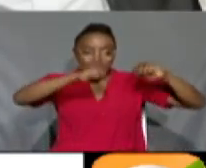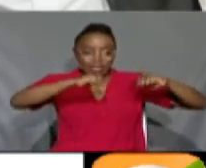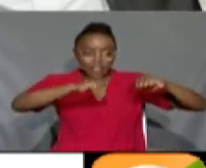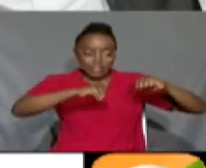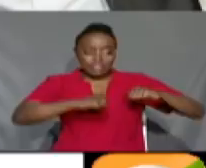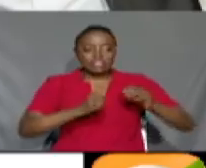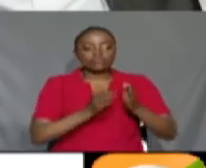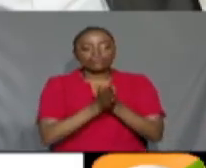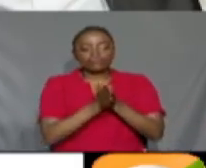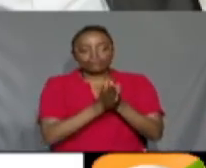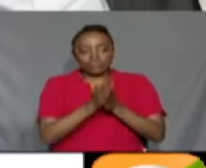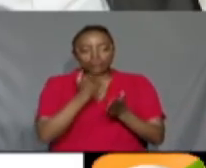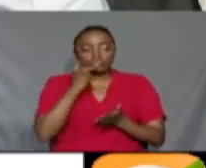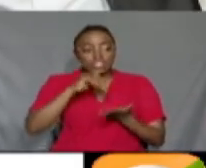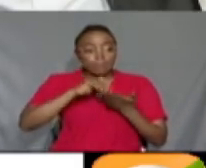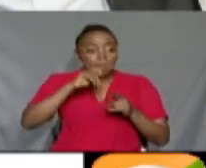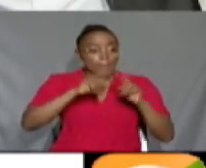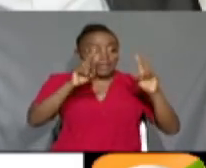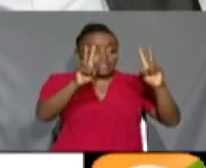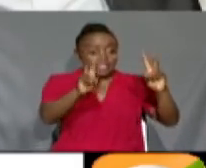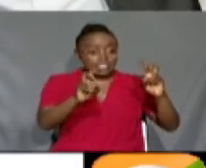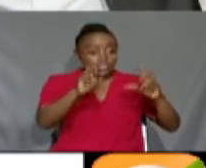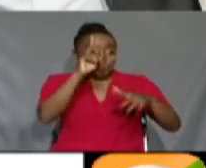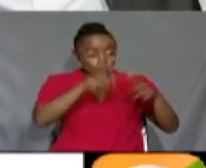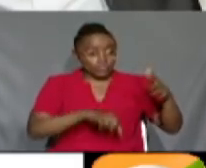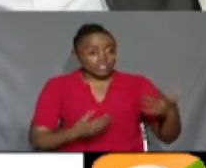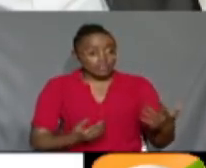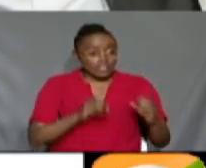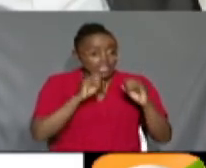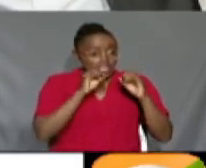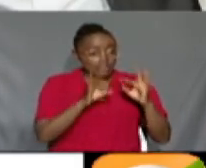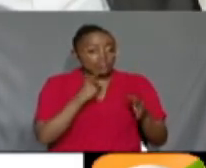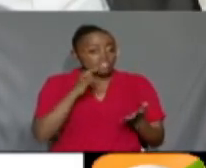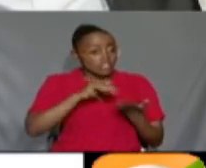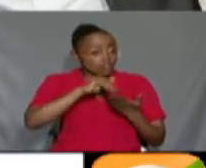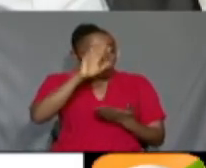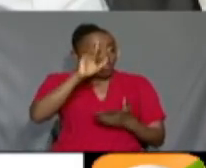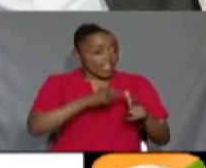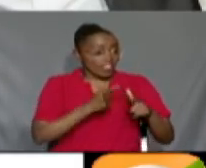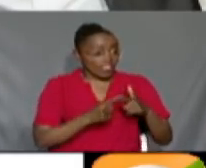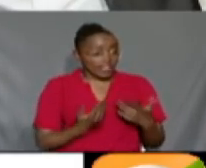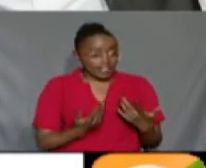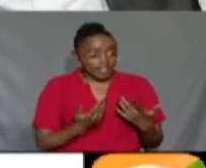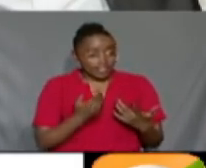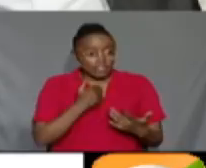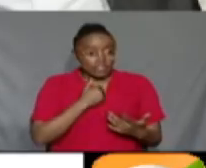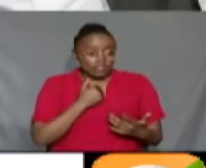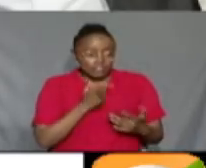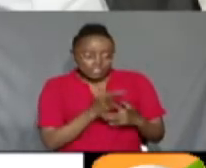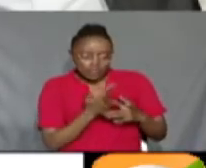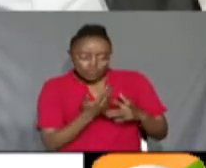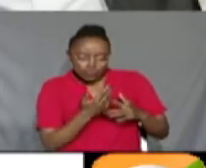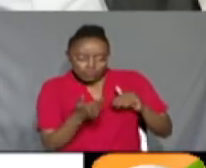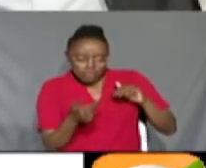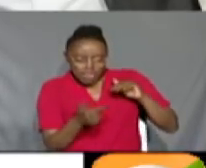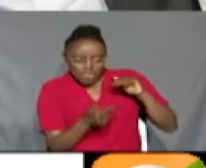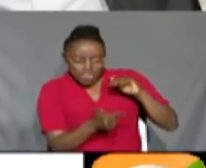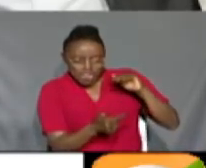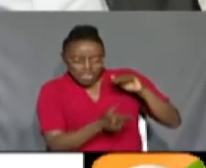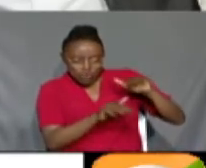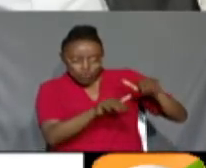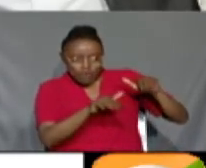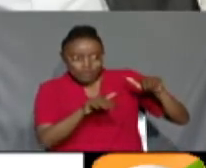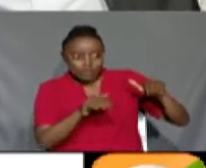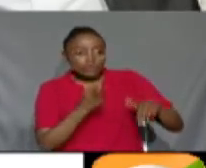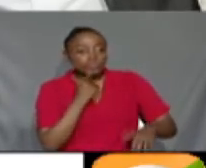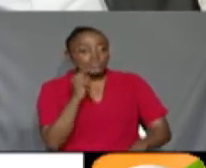to say more, but the issue is that if you now say more, you will be feeding into the machine that is waiting to say,